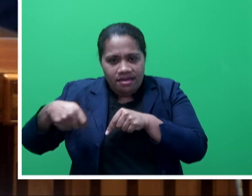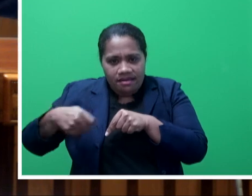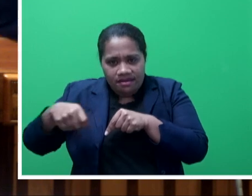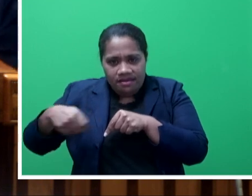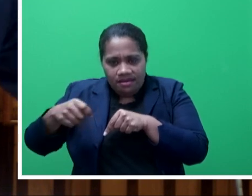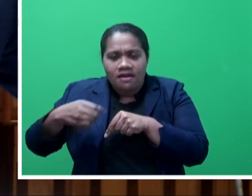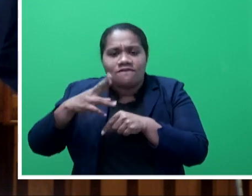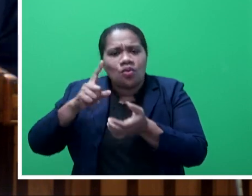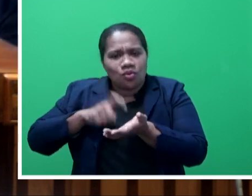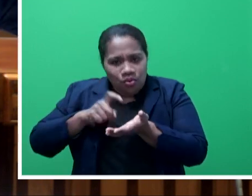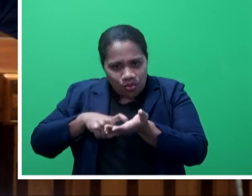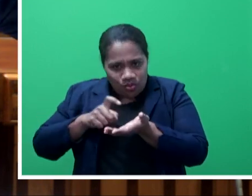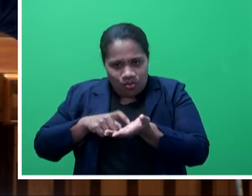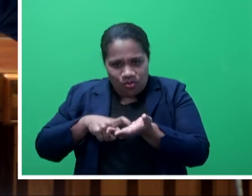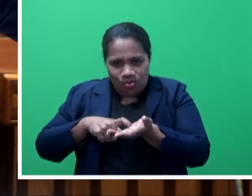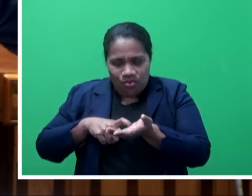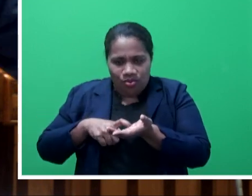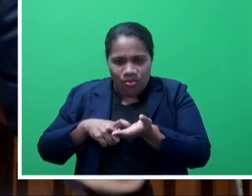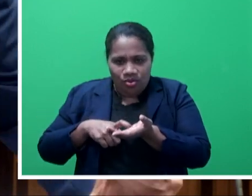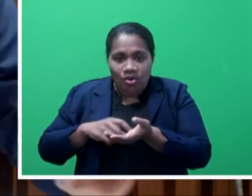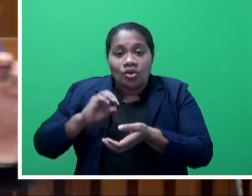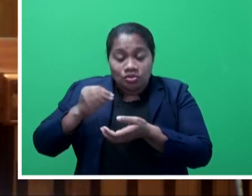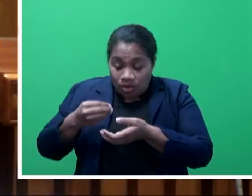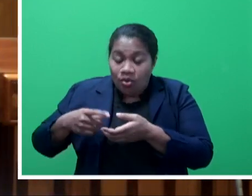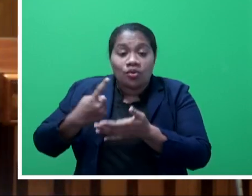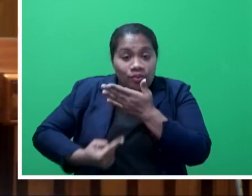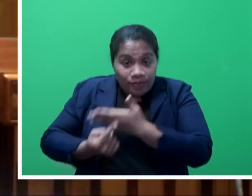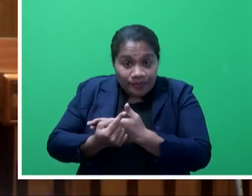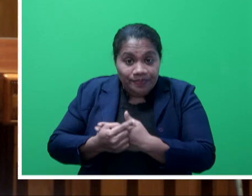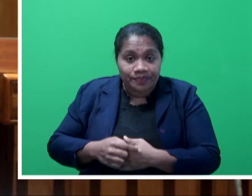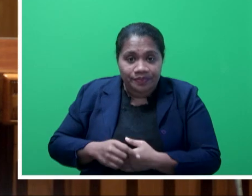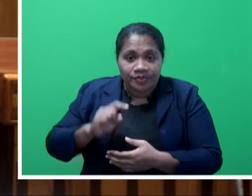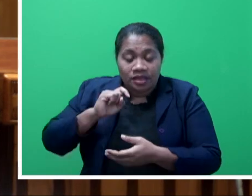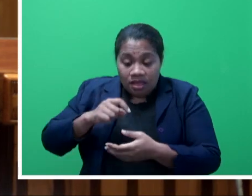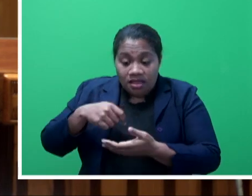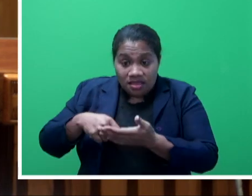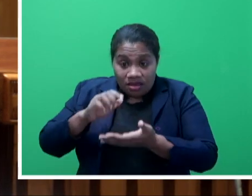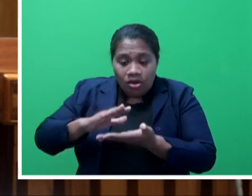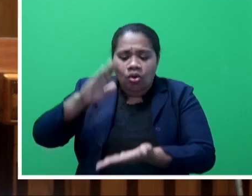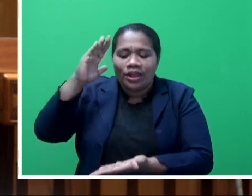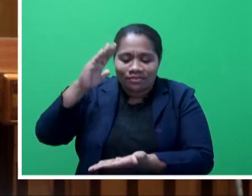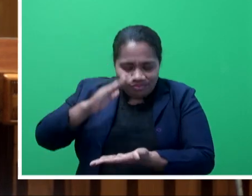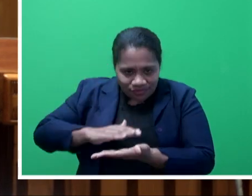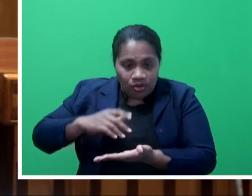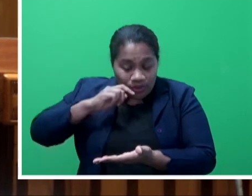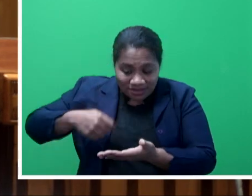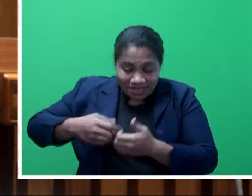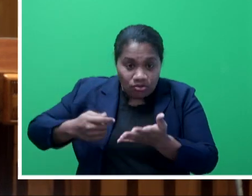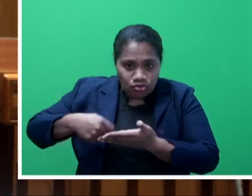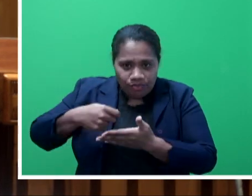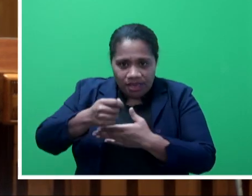is concerned will come down by that amount of loan that's already been paid off. It's not going to be intergenerational, as they're